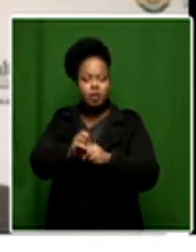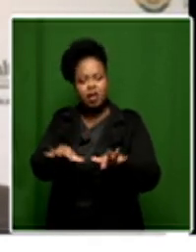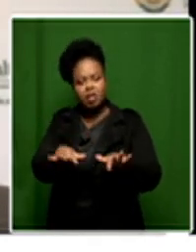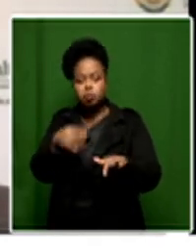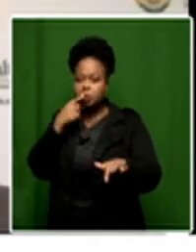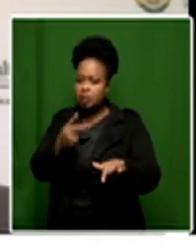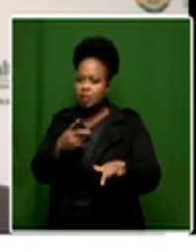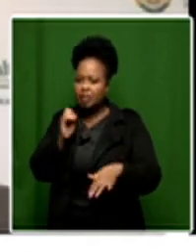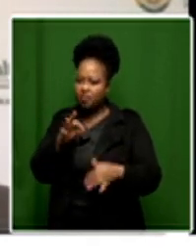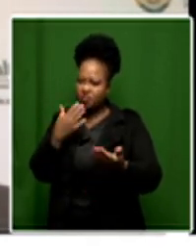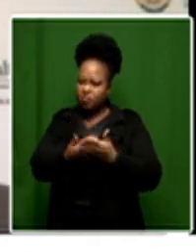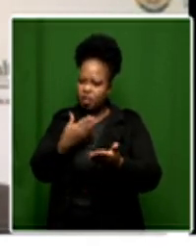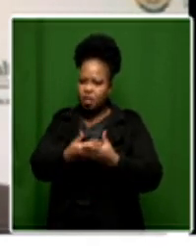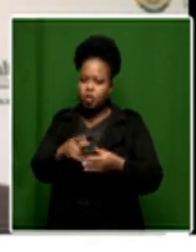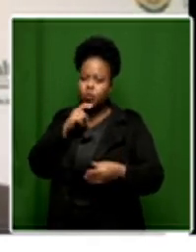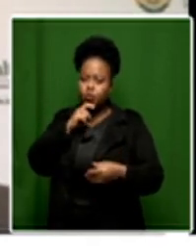neutralize the